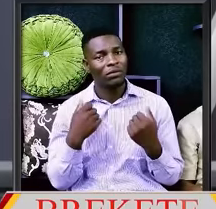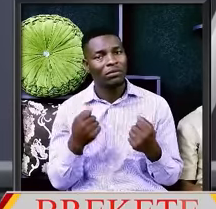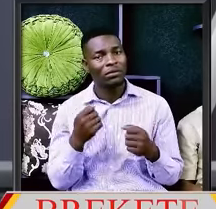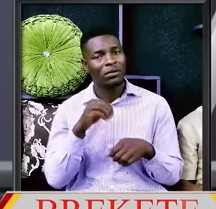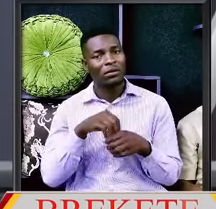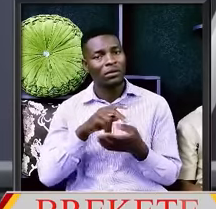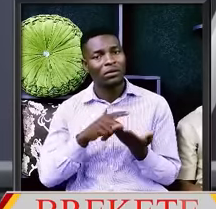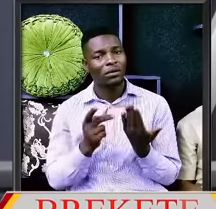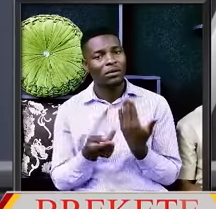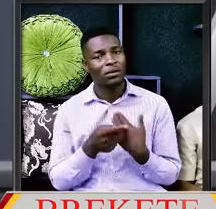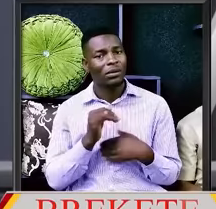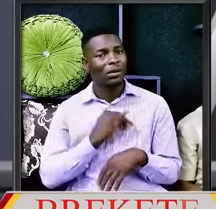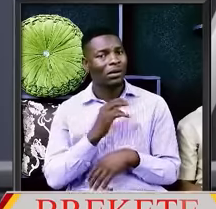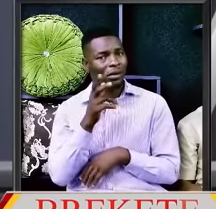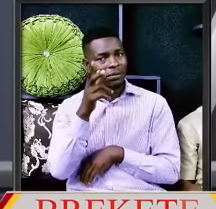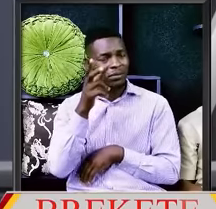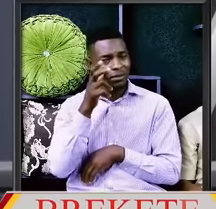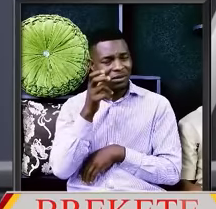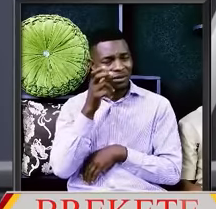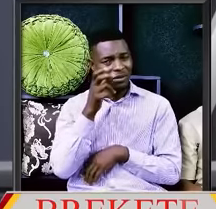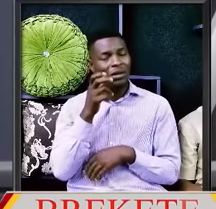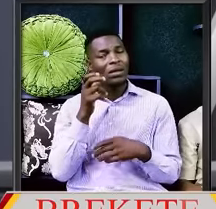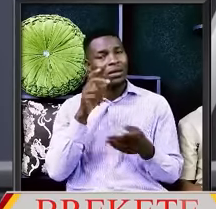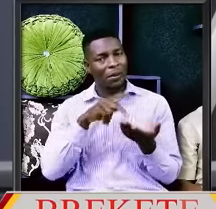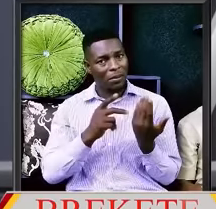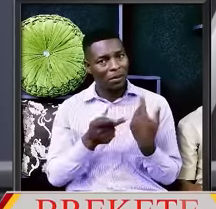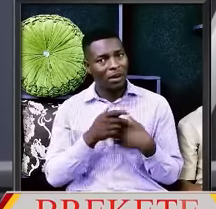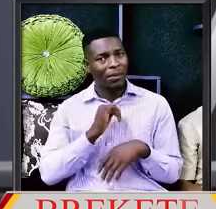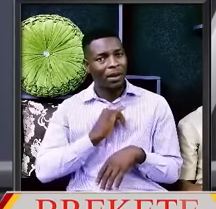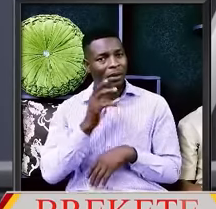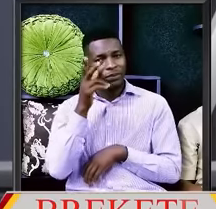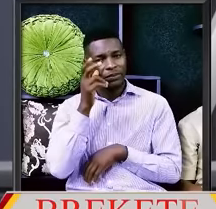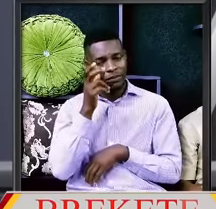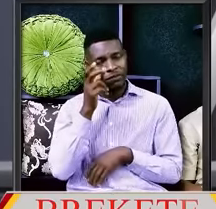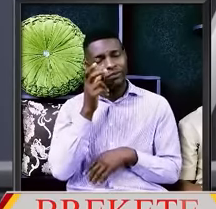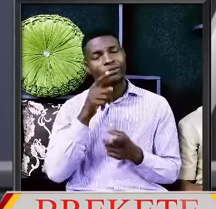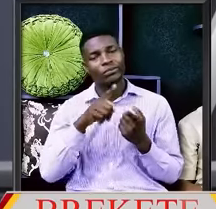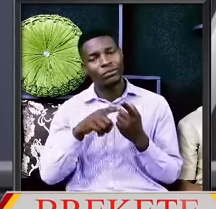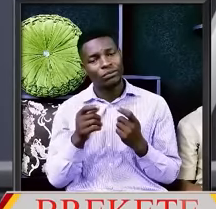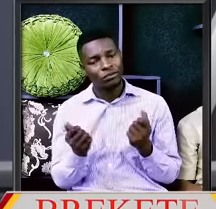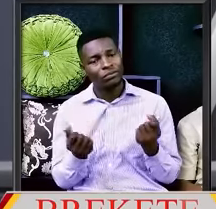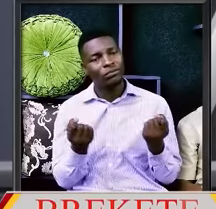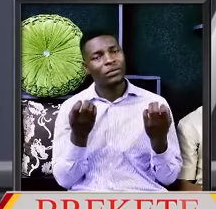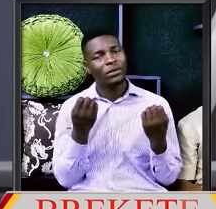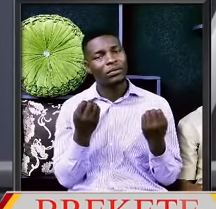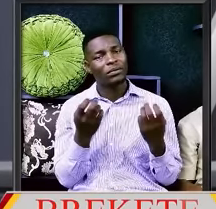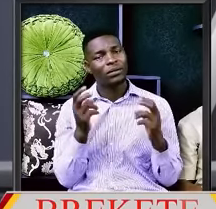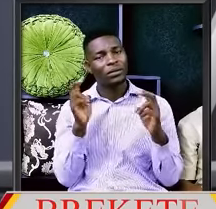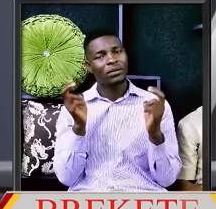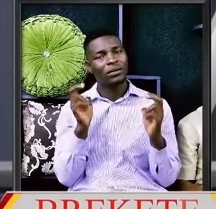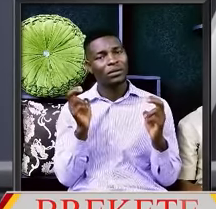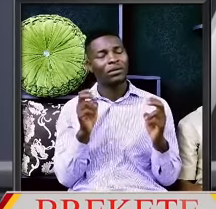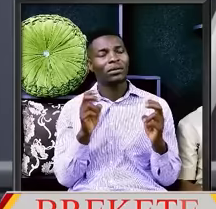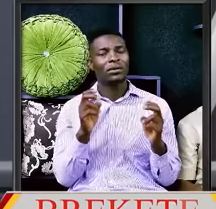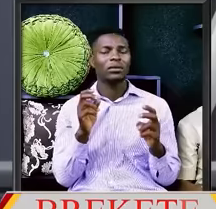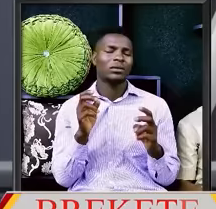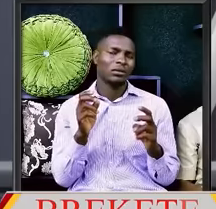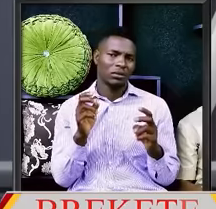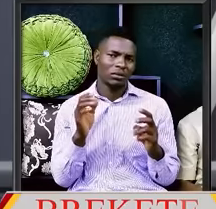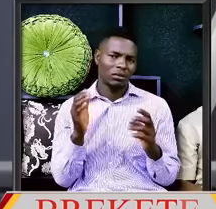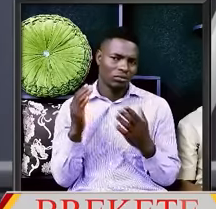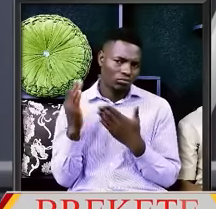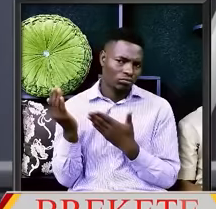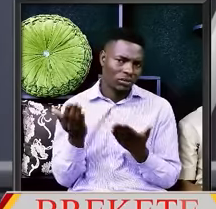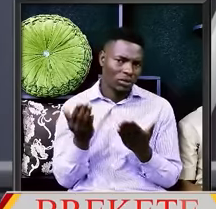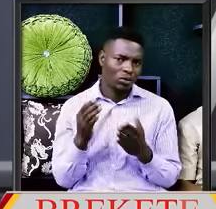In the program I've been listening to, your program I've been listening to, most of the cases brought to you, you give opportunity